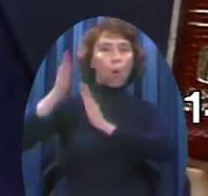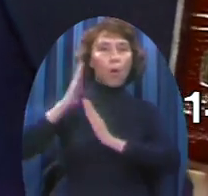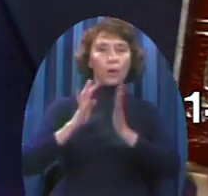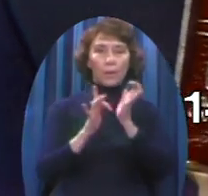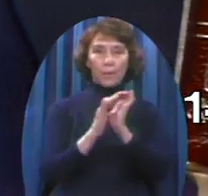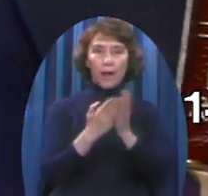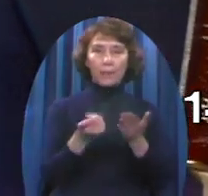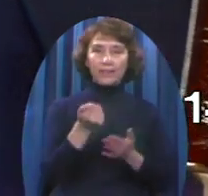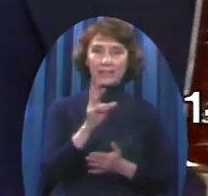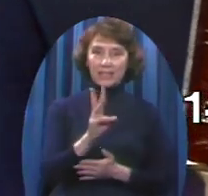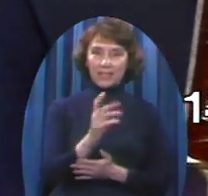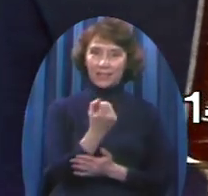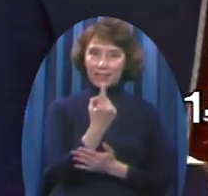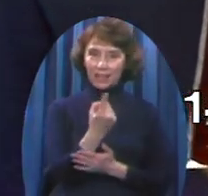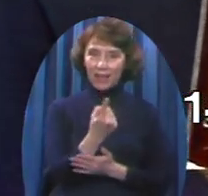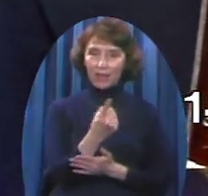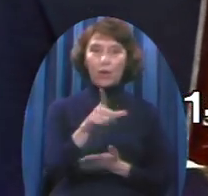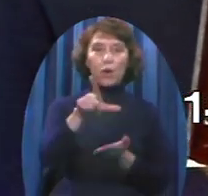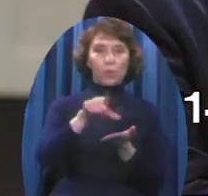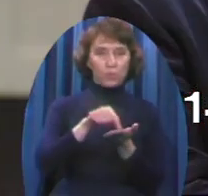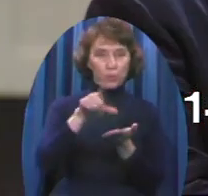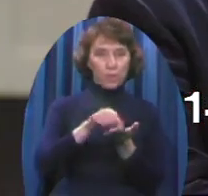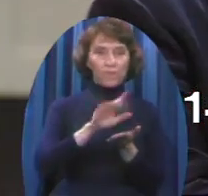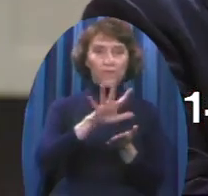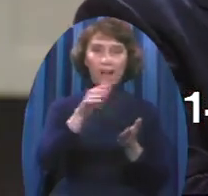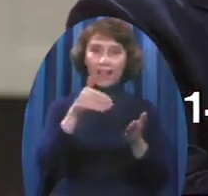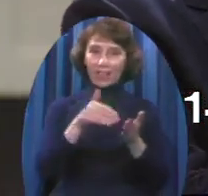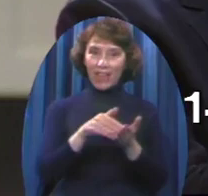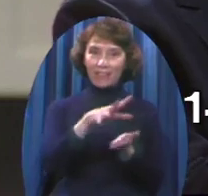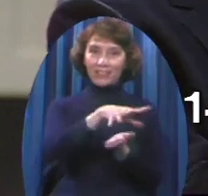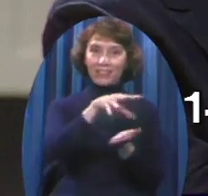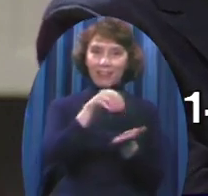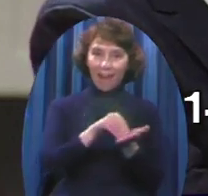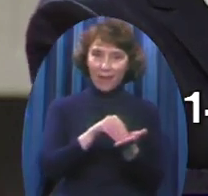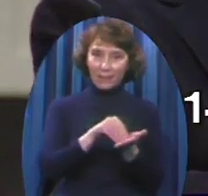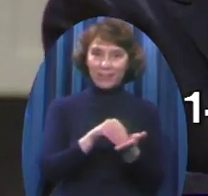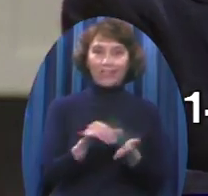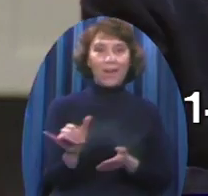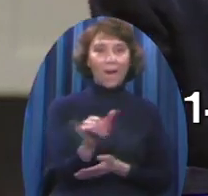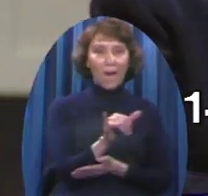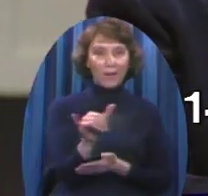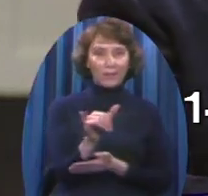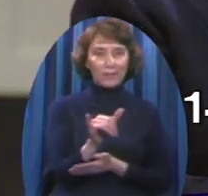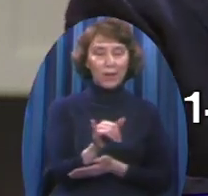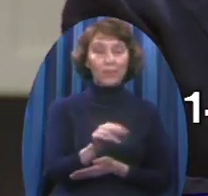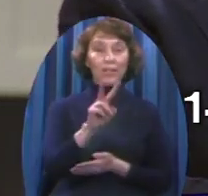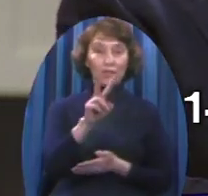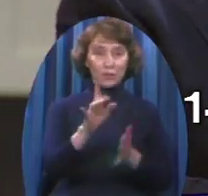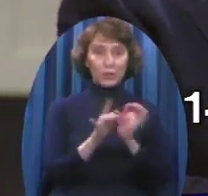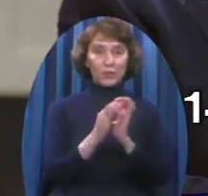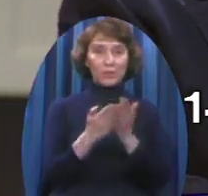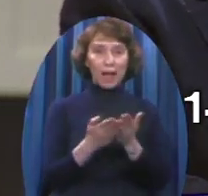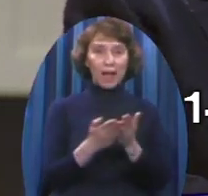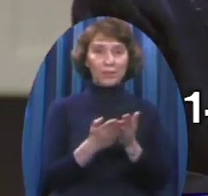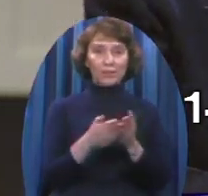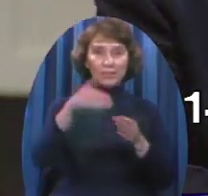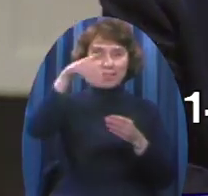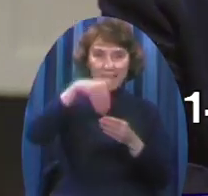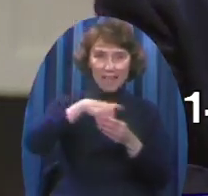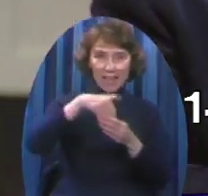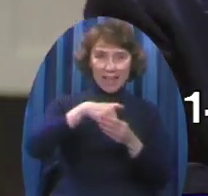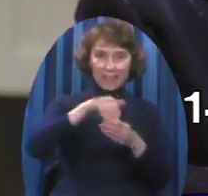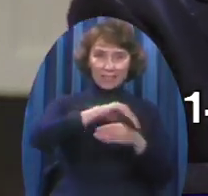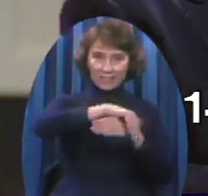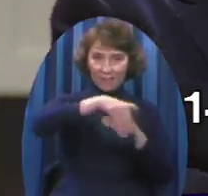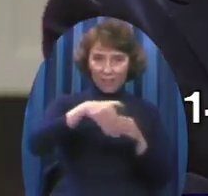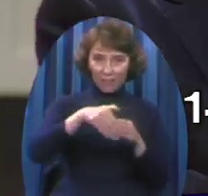us 5,000 copies of that one also. So these two Bibles will be placed in this slipcover,